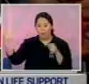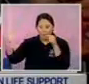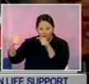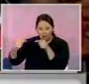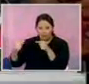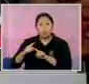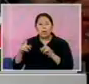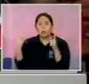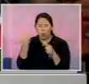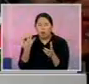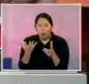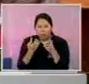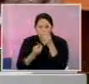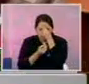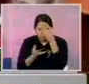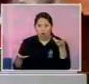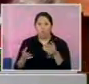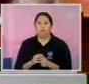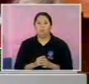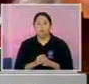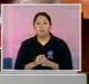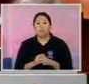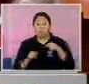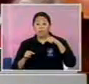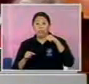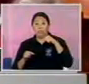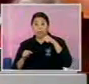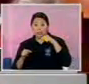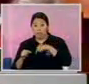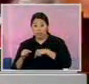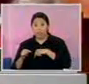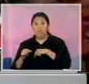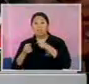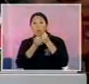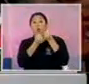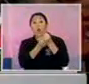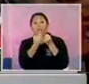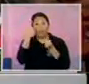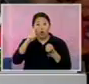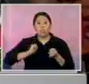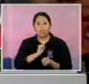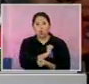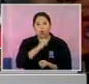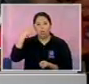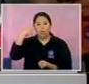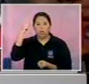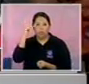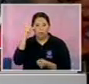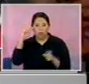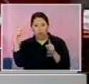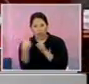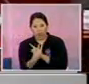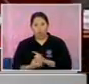like to manifest my support with the view of Senator Lacson. Thank you, Mr. President.